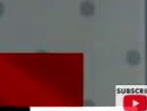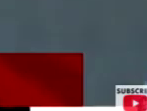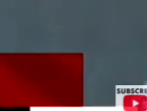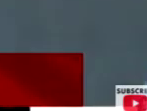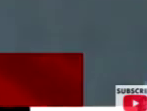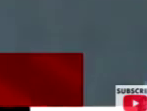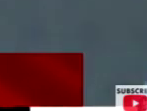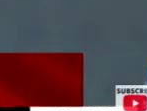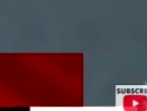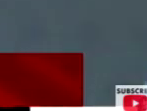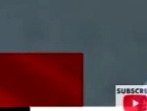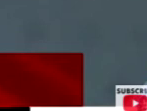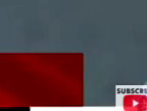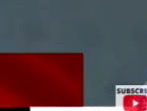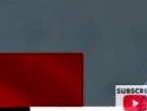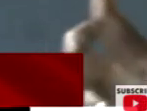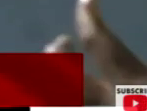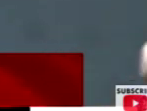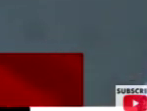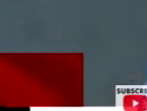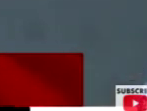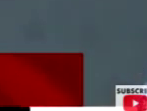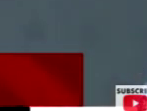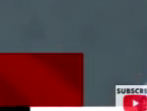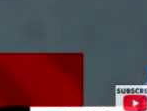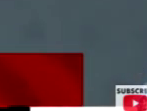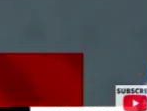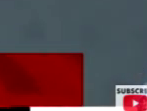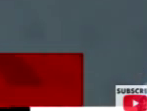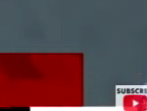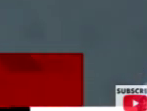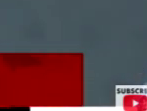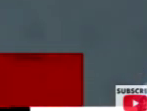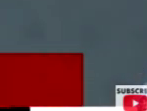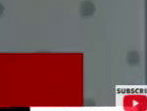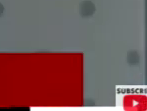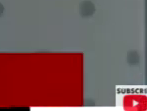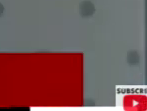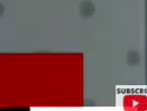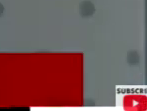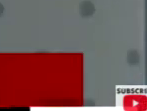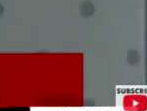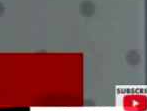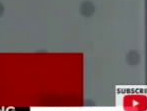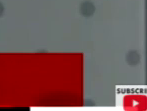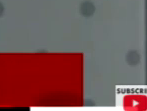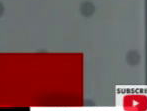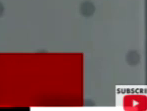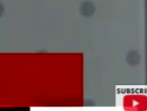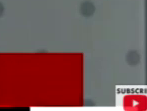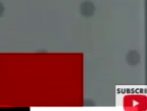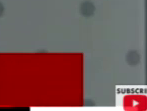business in the house without destroying that one fabric, okay, that has really helped us build our democracy. Okay. So nothing stops him from achieving that goal. But it is